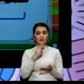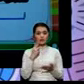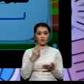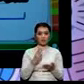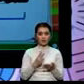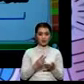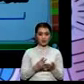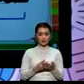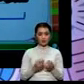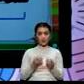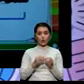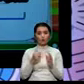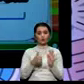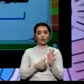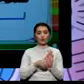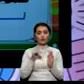qaraganda